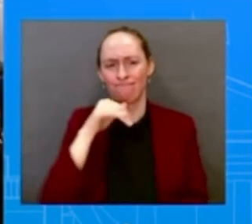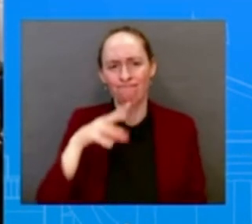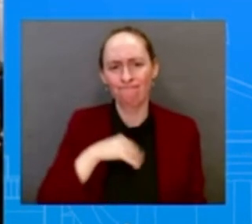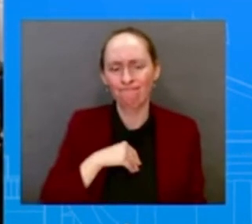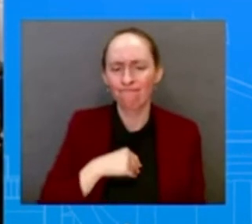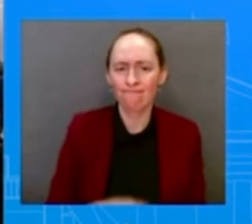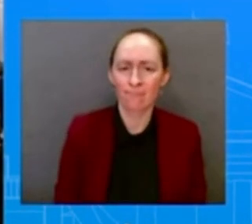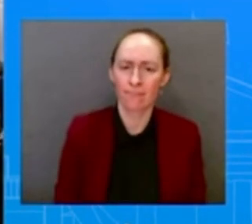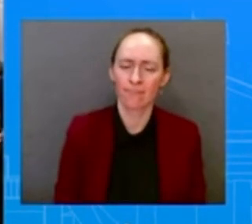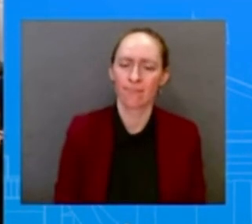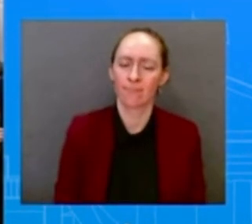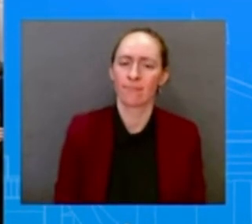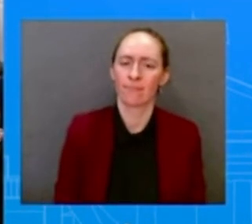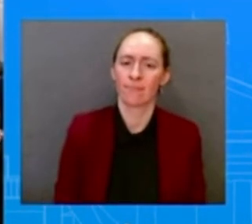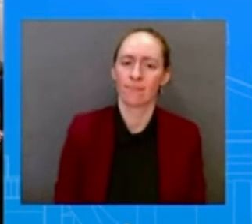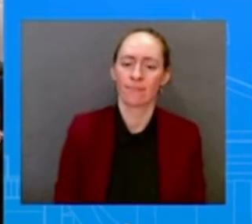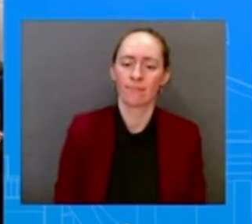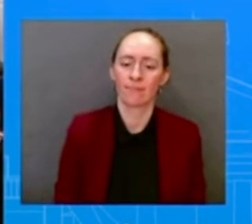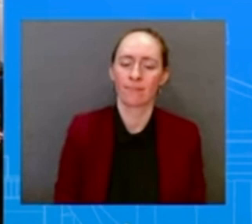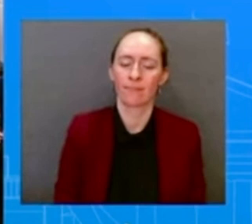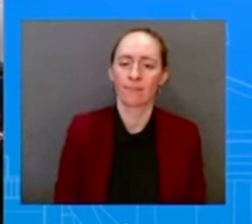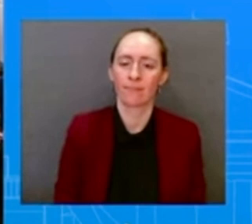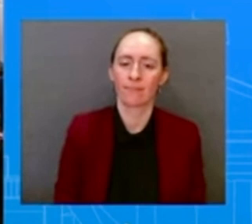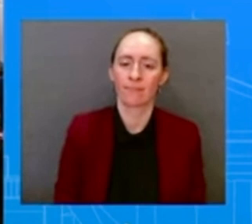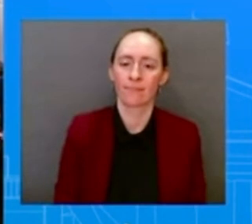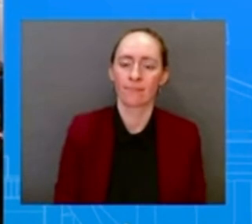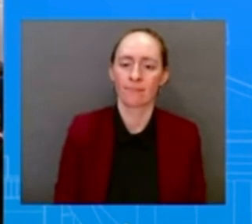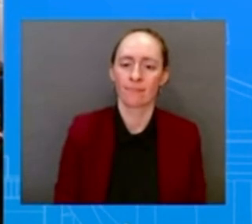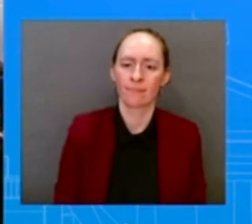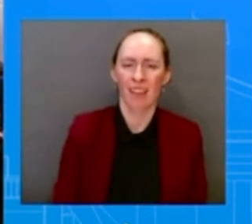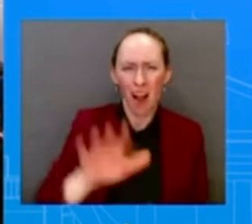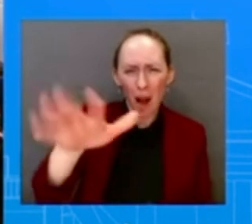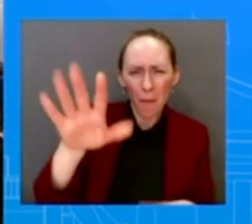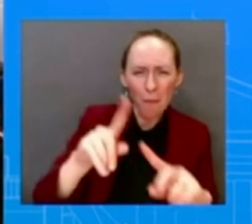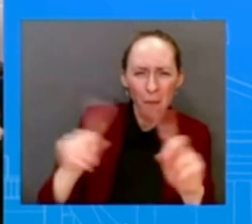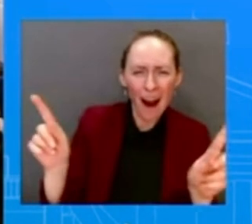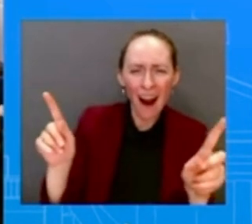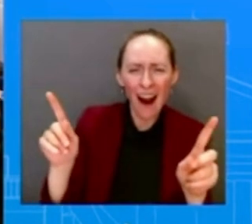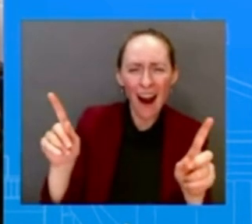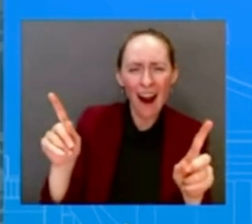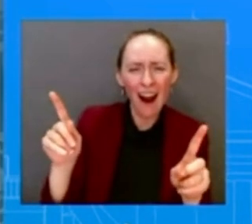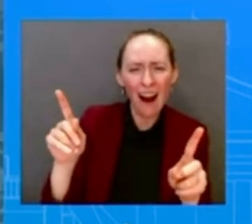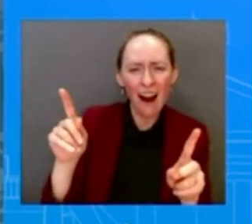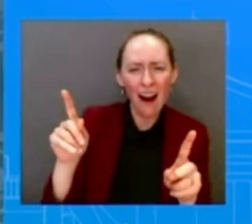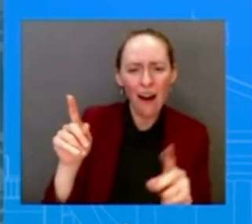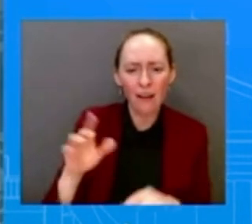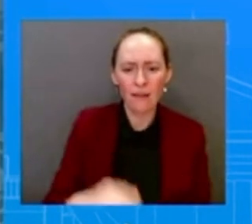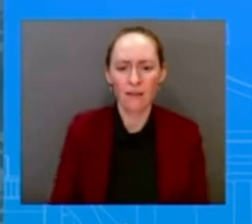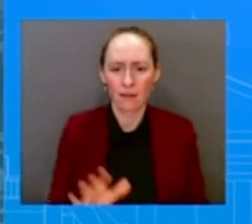told lawmakers that this is the U.S. intelligence community's I'm not going to speak to intelligence assessments from the podium.